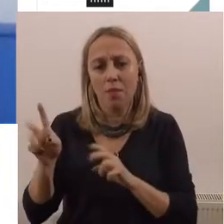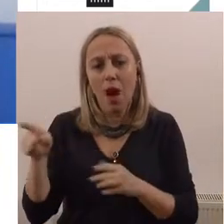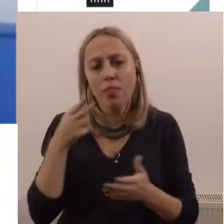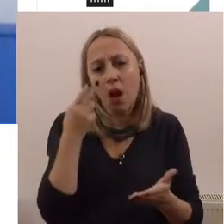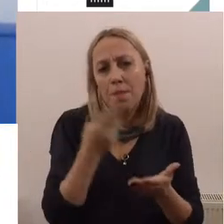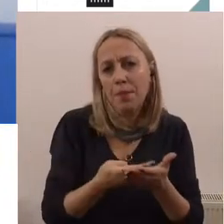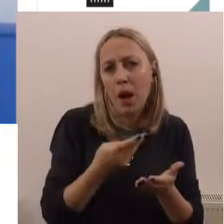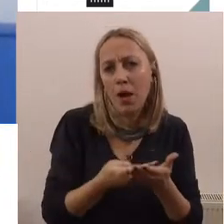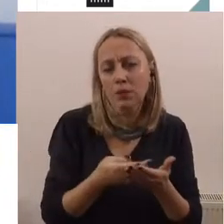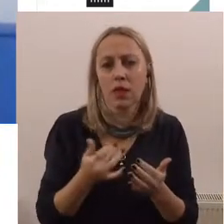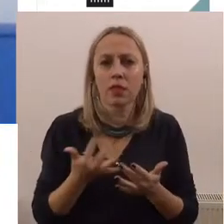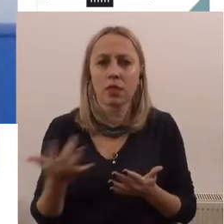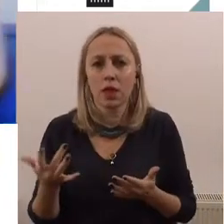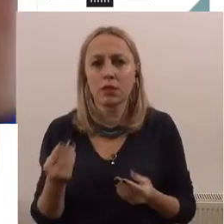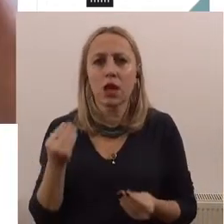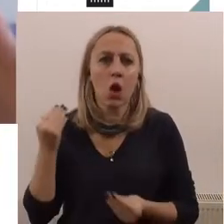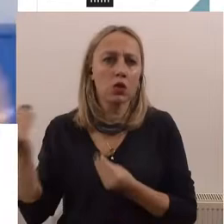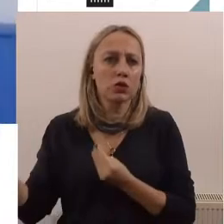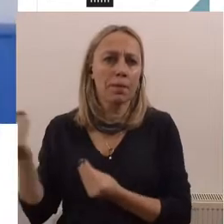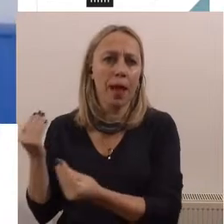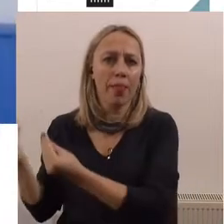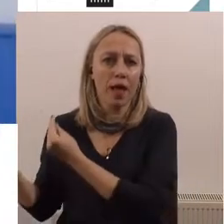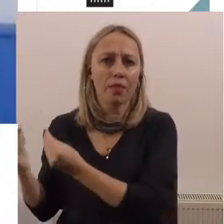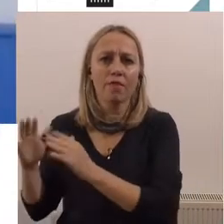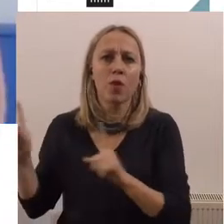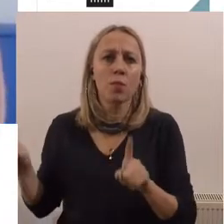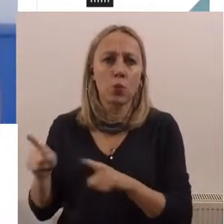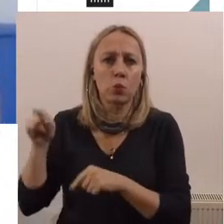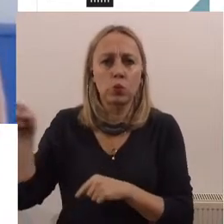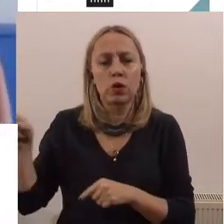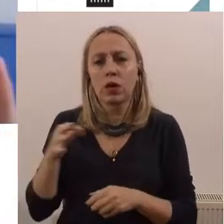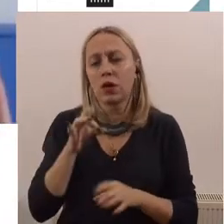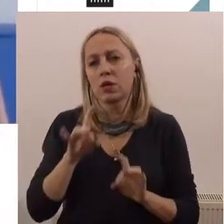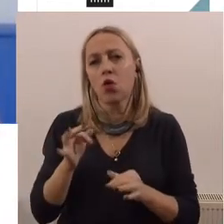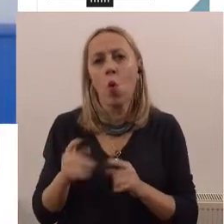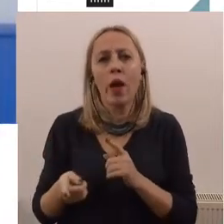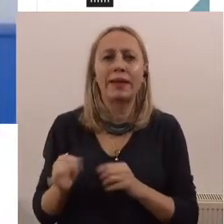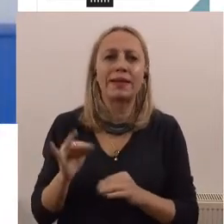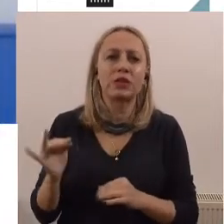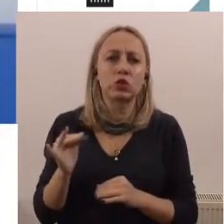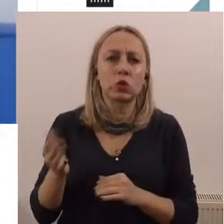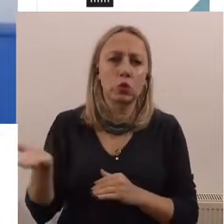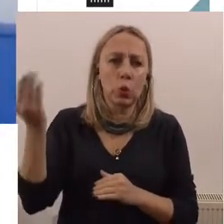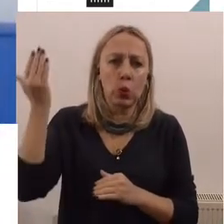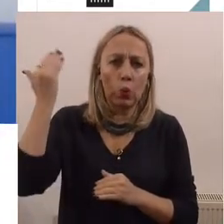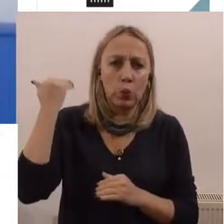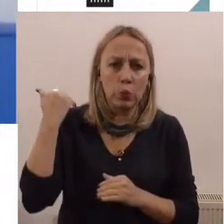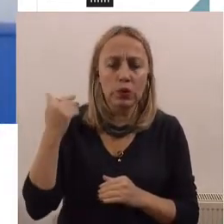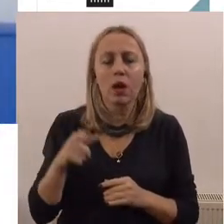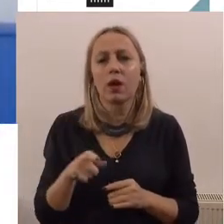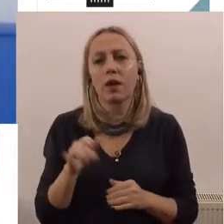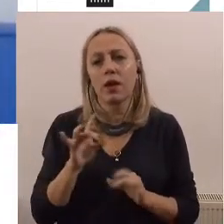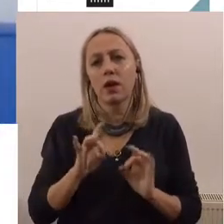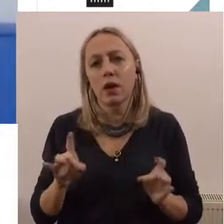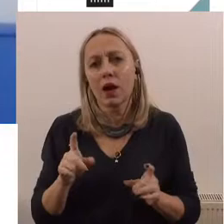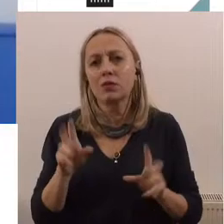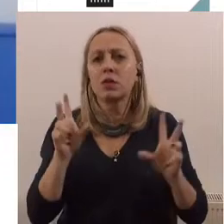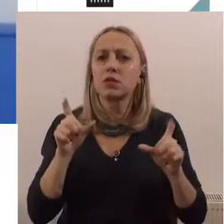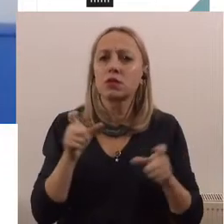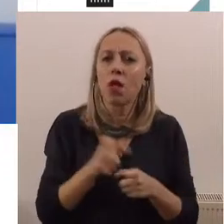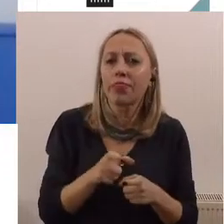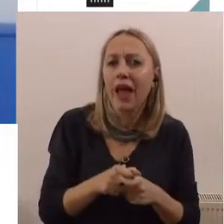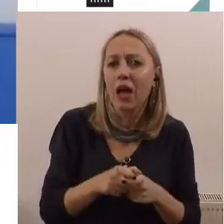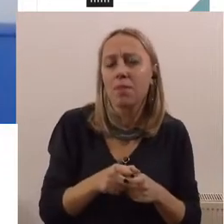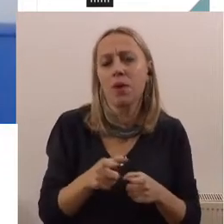showed some art pieces of the museum, and she told us about that history and about the terms. And it was